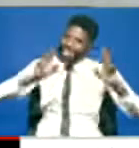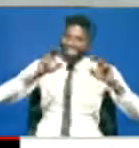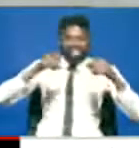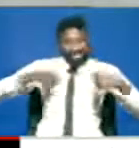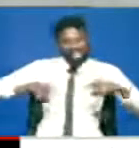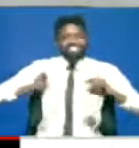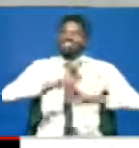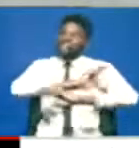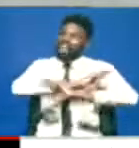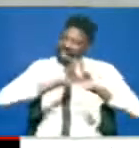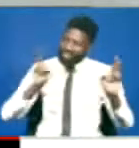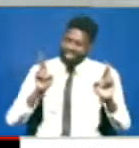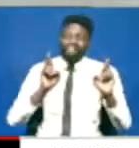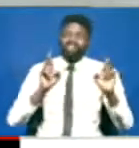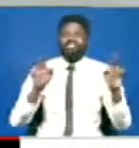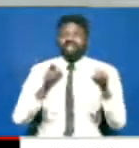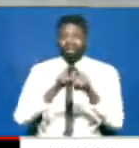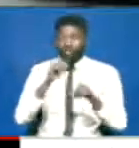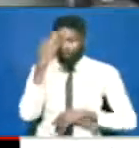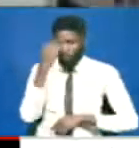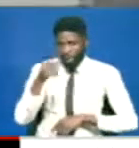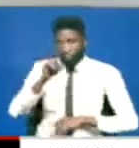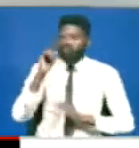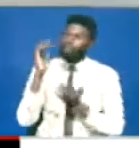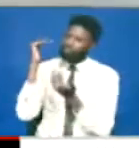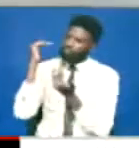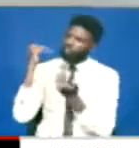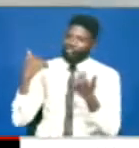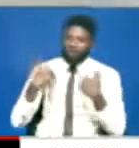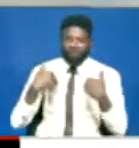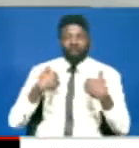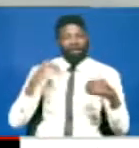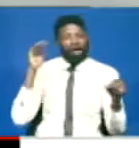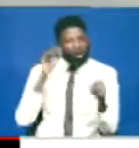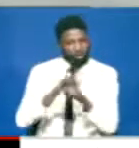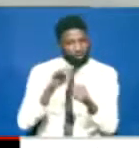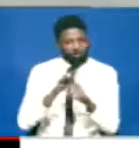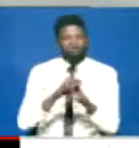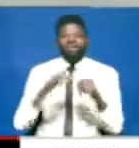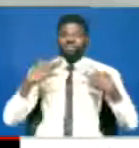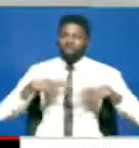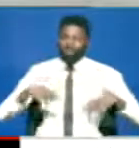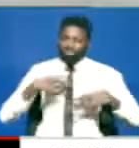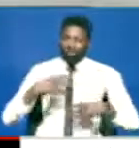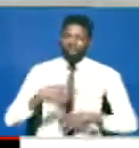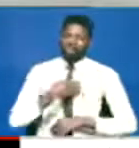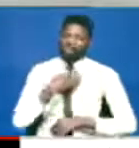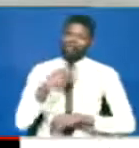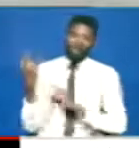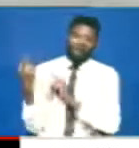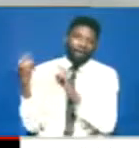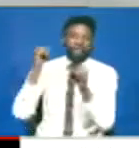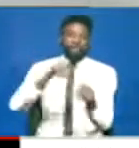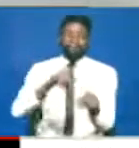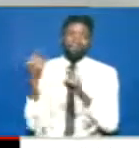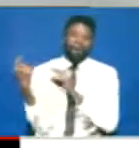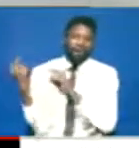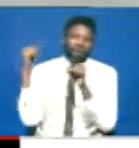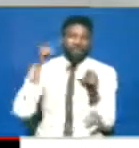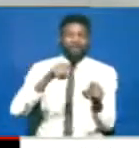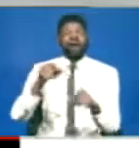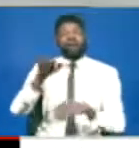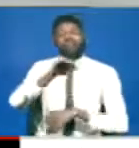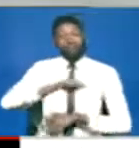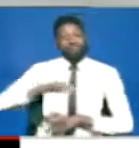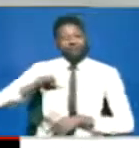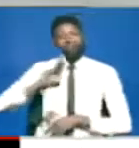because they are expecting a lot of guests to be thronging into Birmingham. And